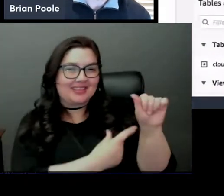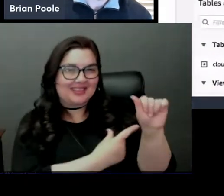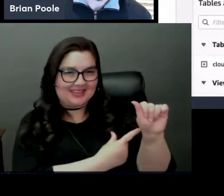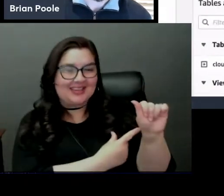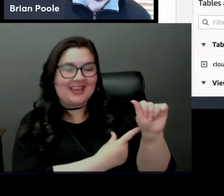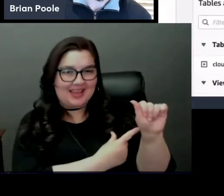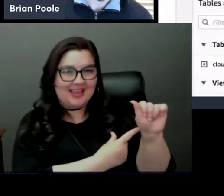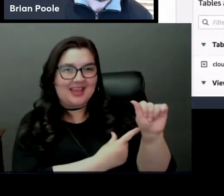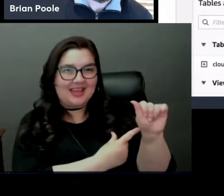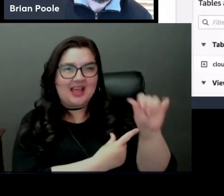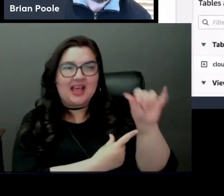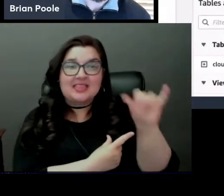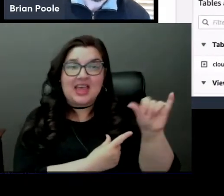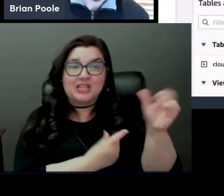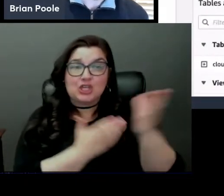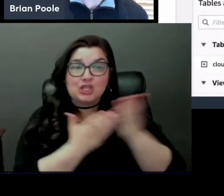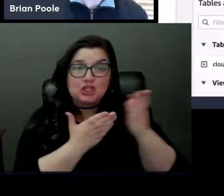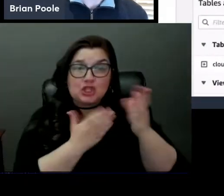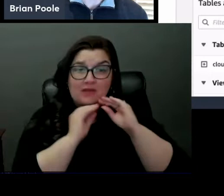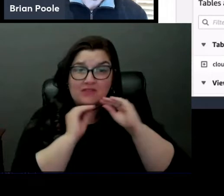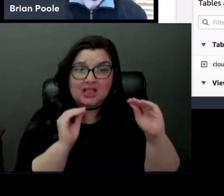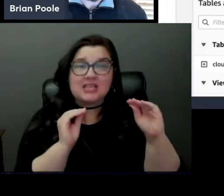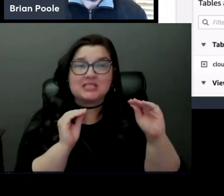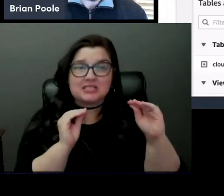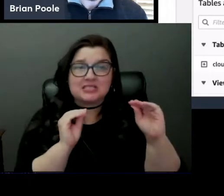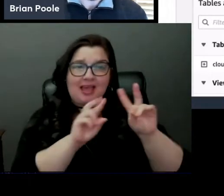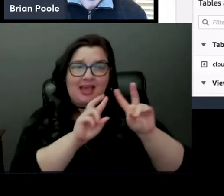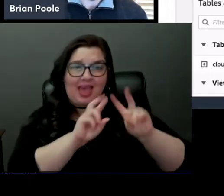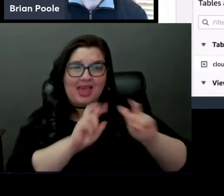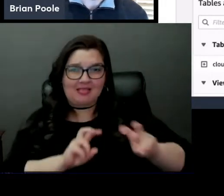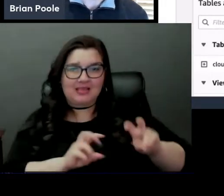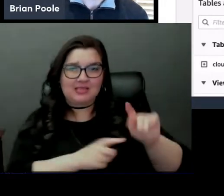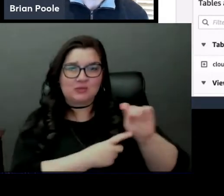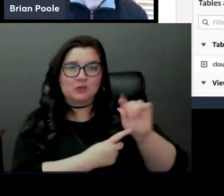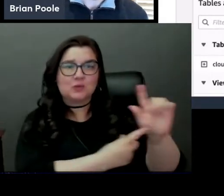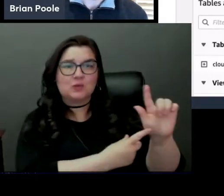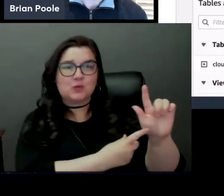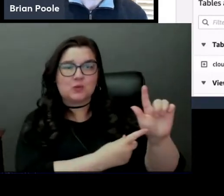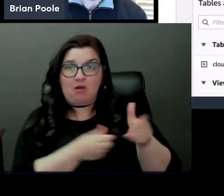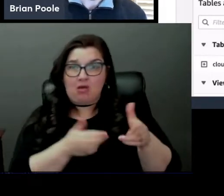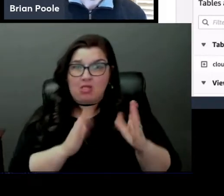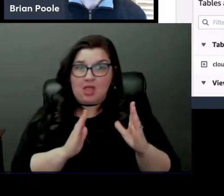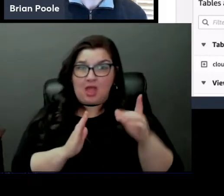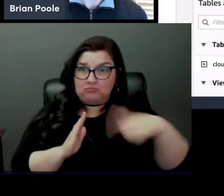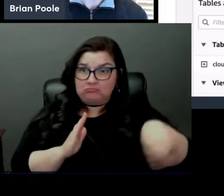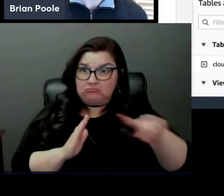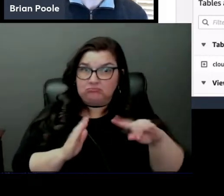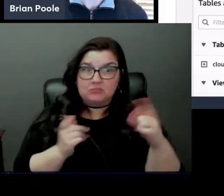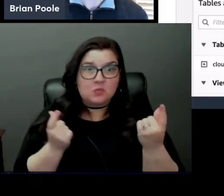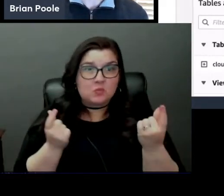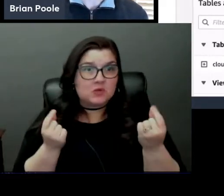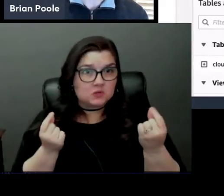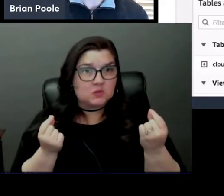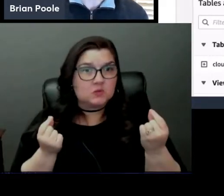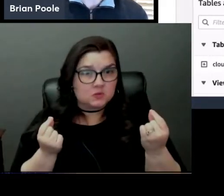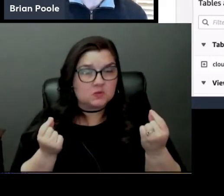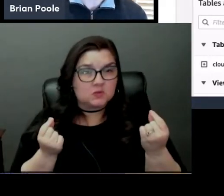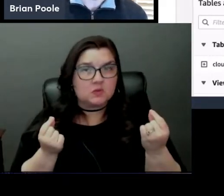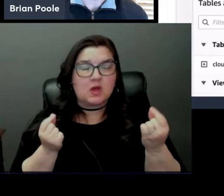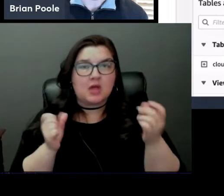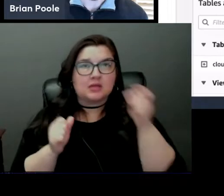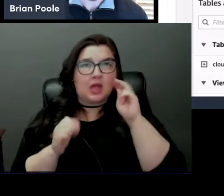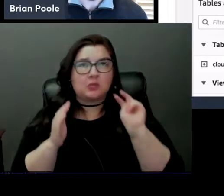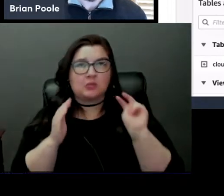a serverless analytics tool that allows us to essentially project a